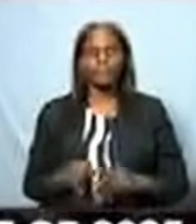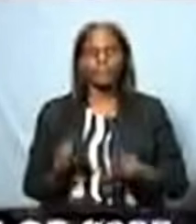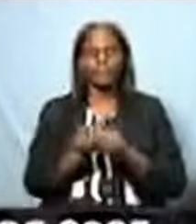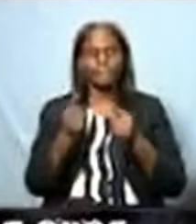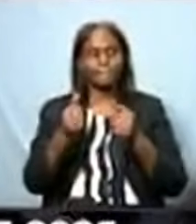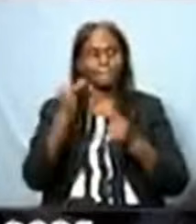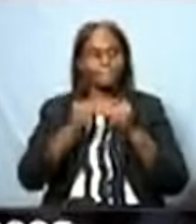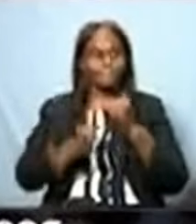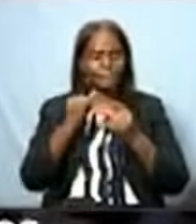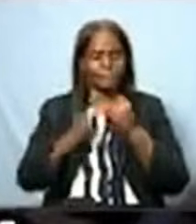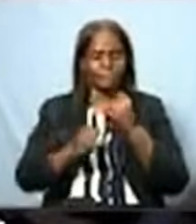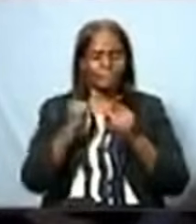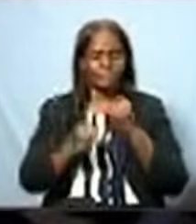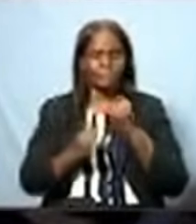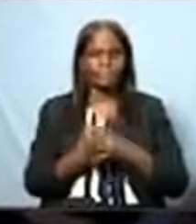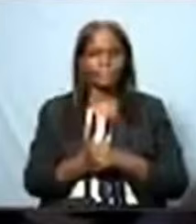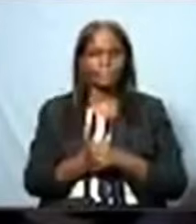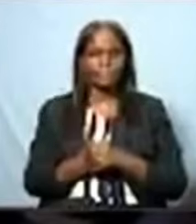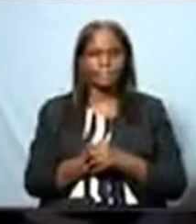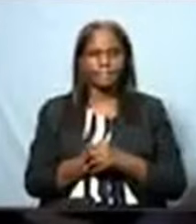the final one.